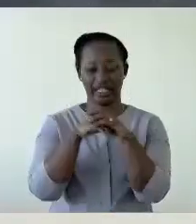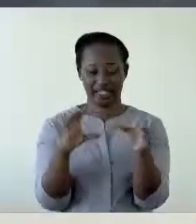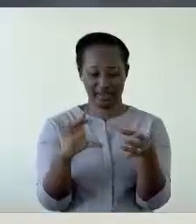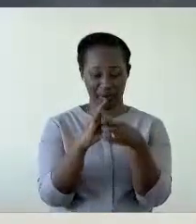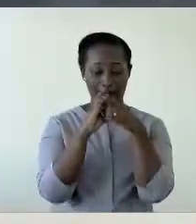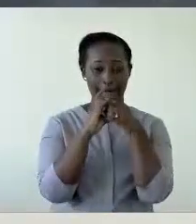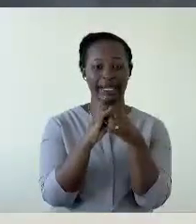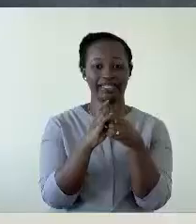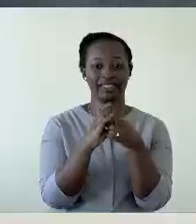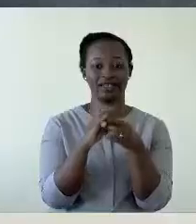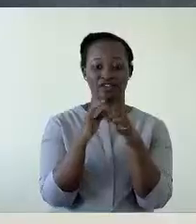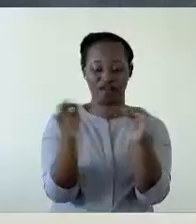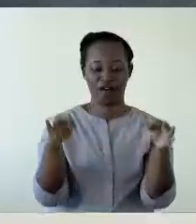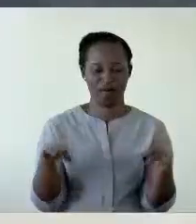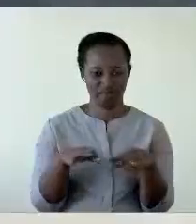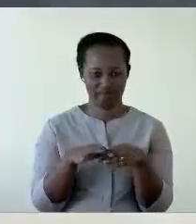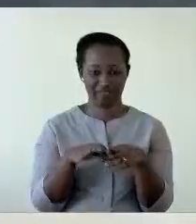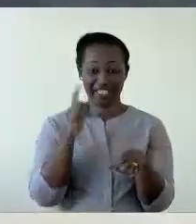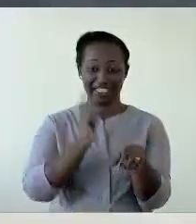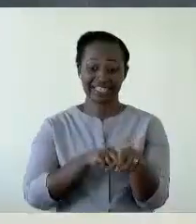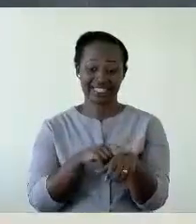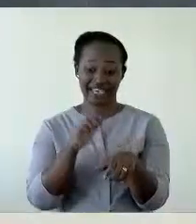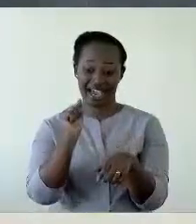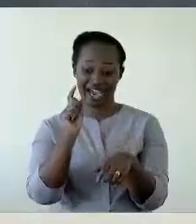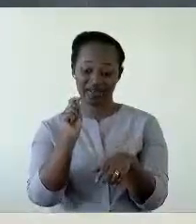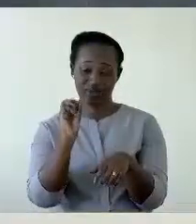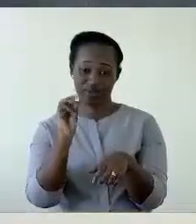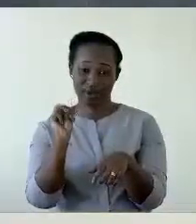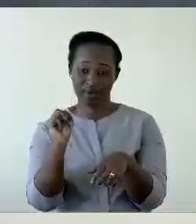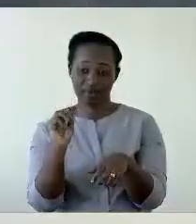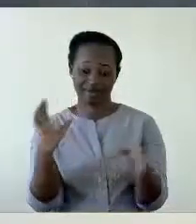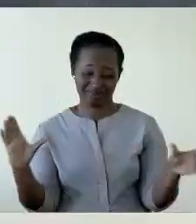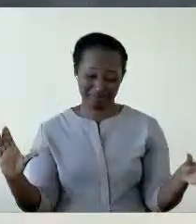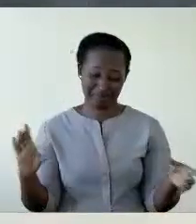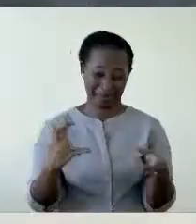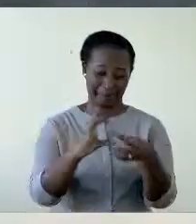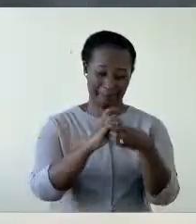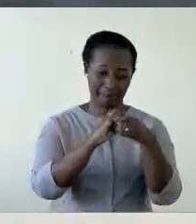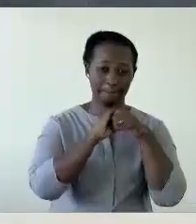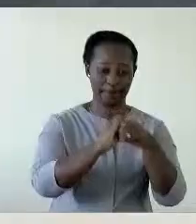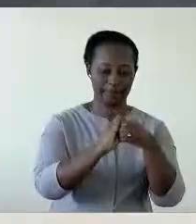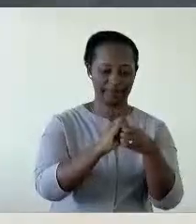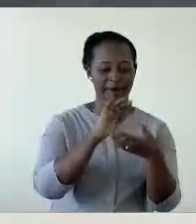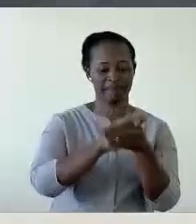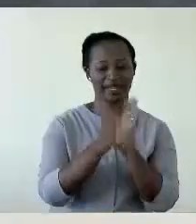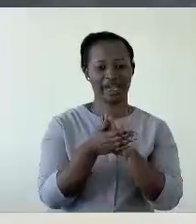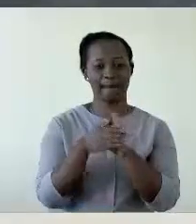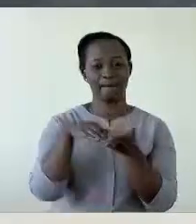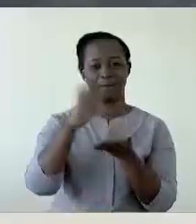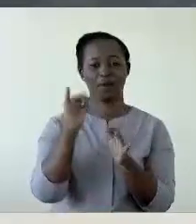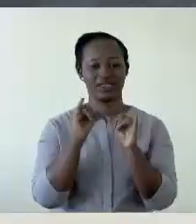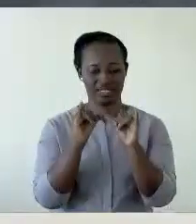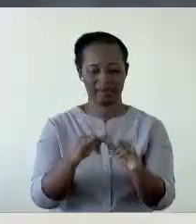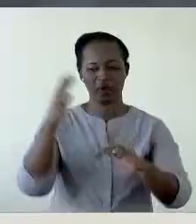form. So when they combine with other atoms, they become more stable than when they